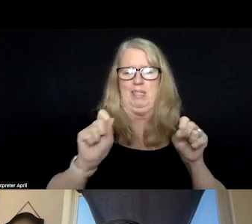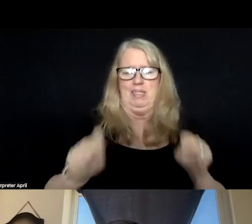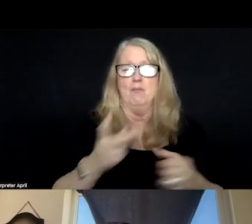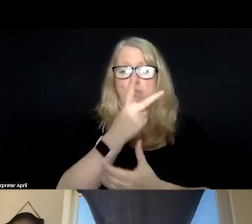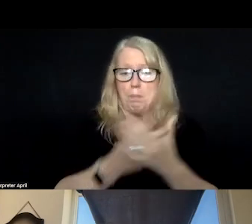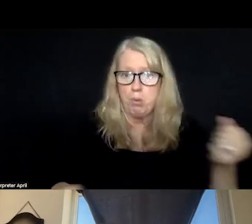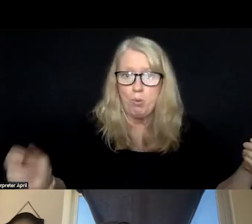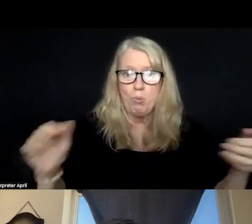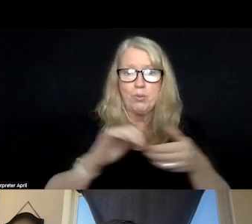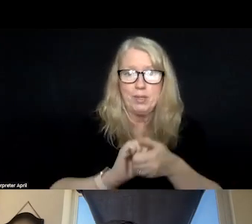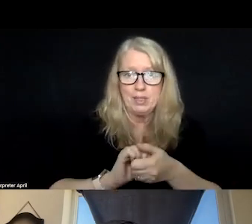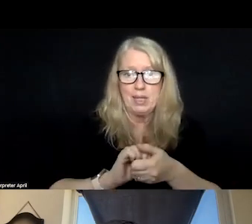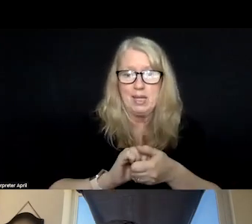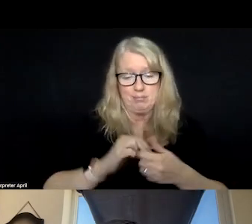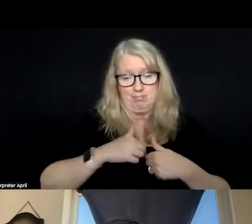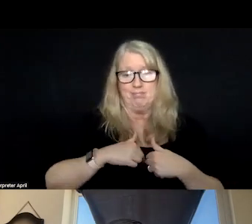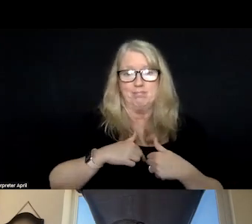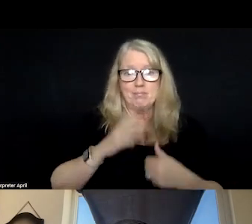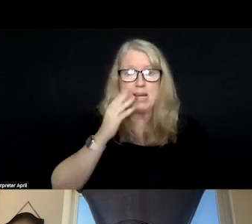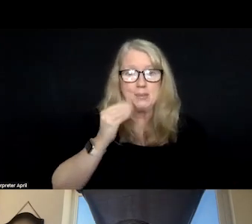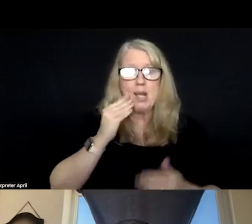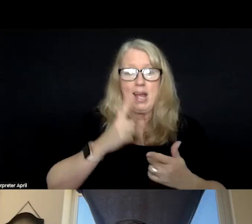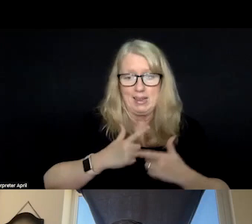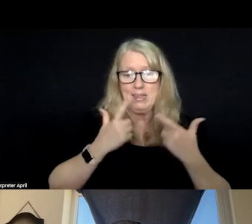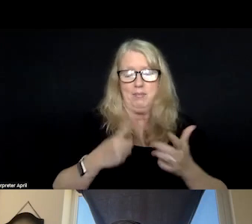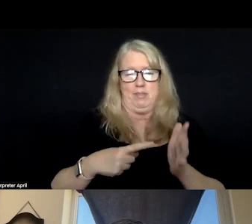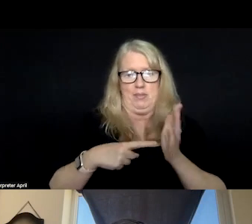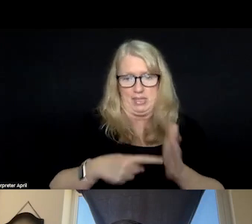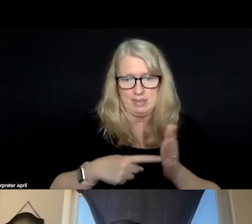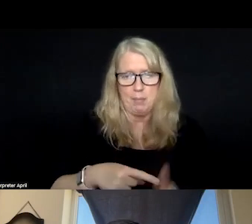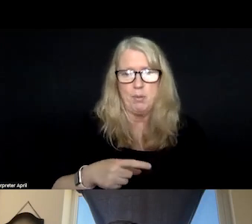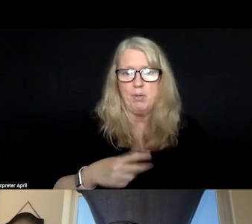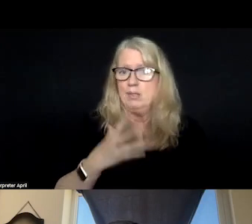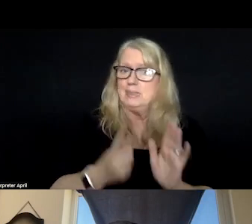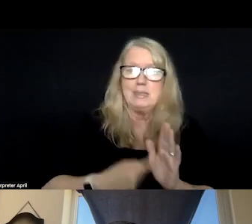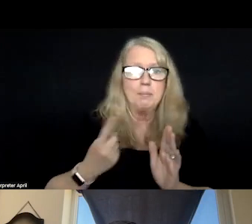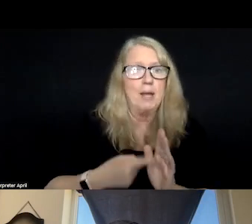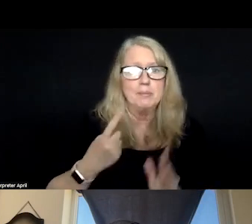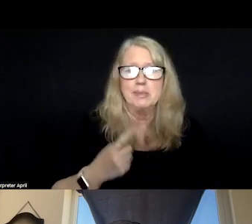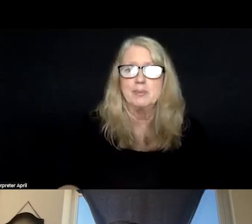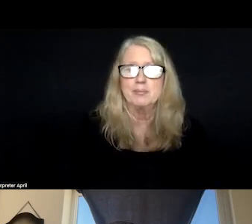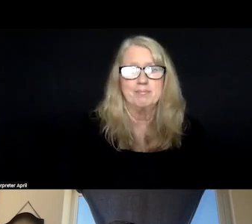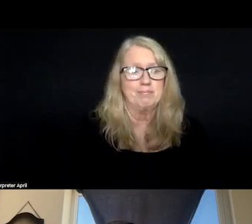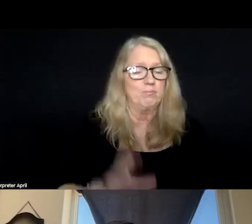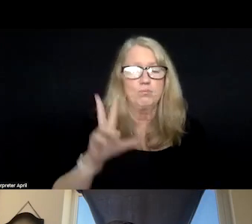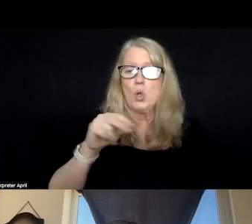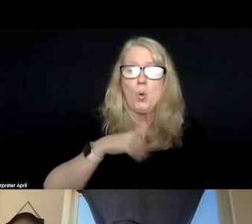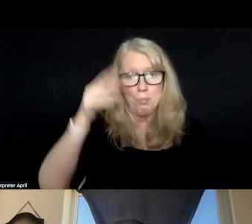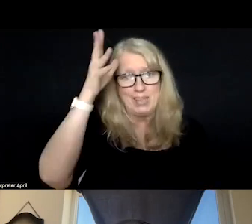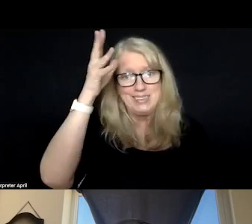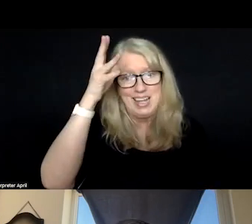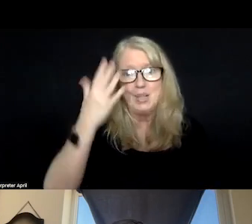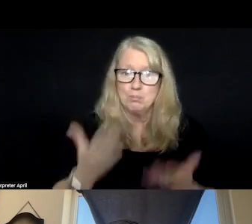both, I live in that. I live in the example of there are times where, no, my dad actually probably